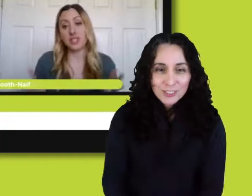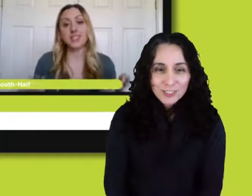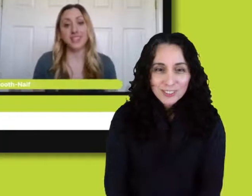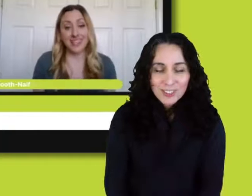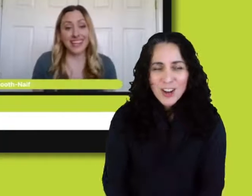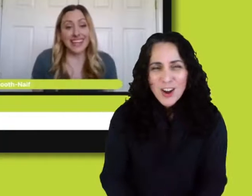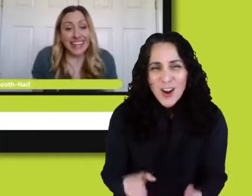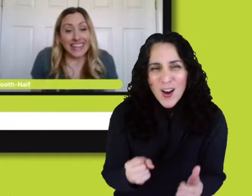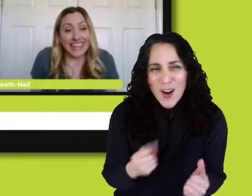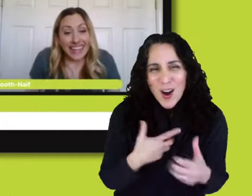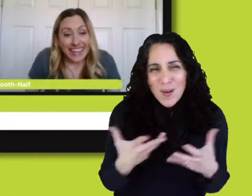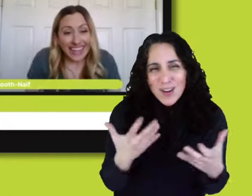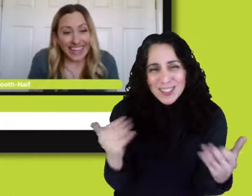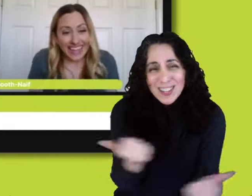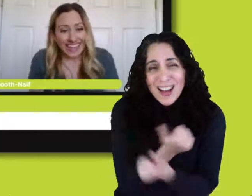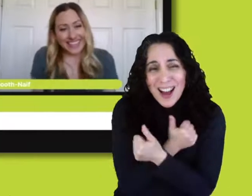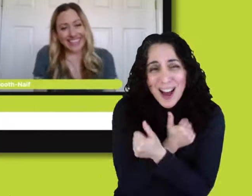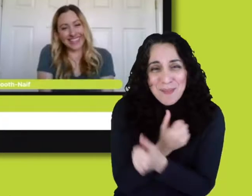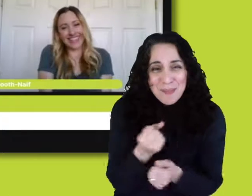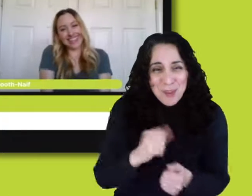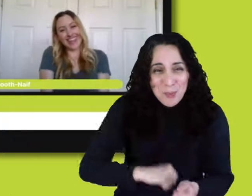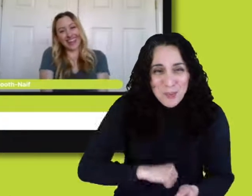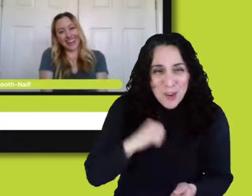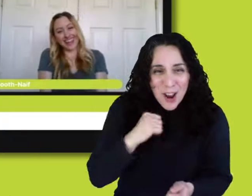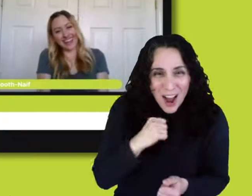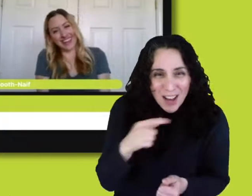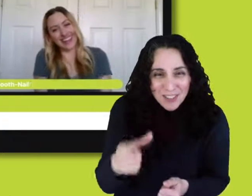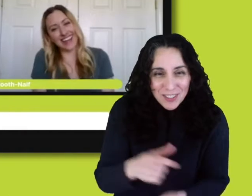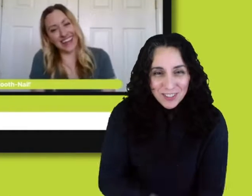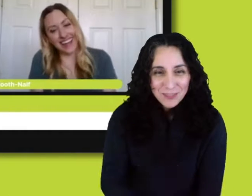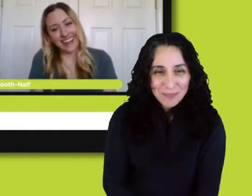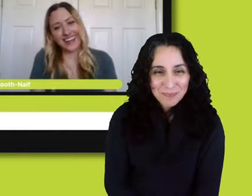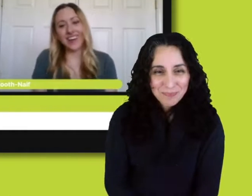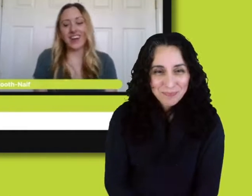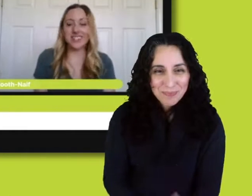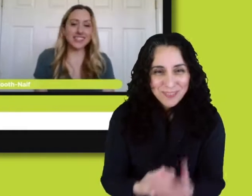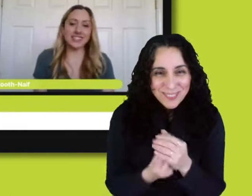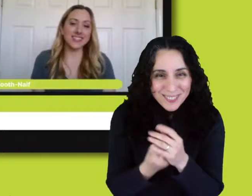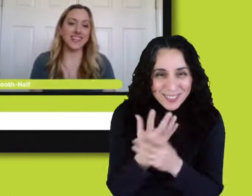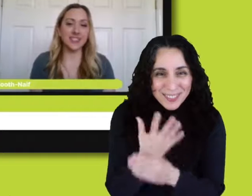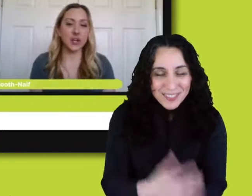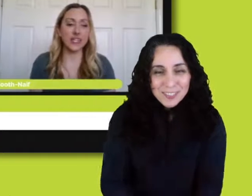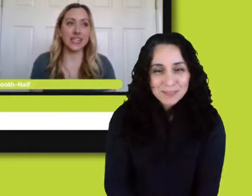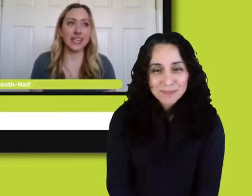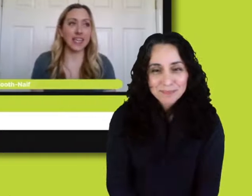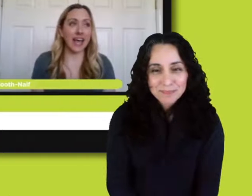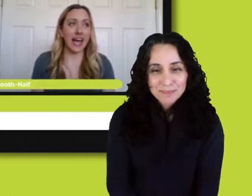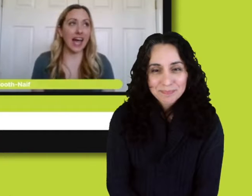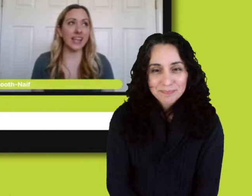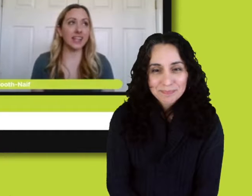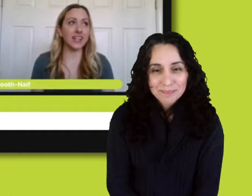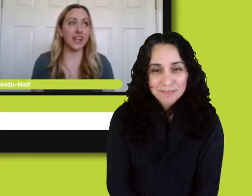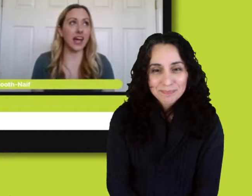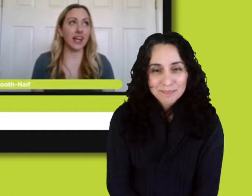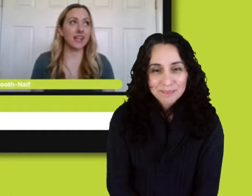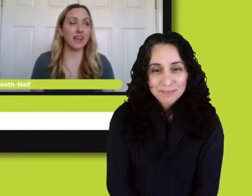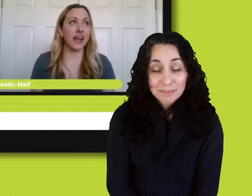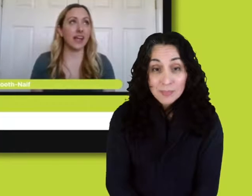that. But I could give her a virtual hug. I'm so proud of her. Like, to see I know grow. It's crazy.